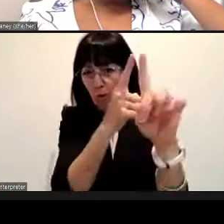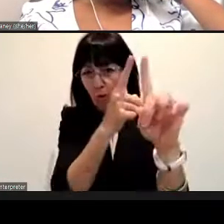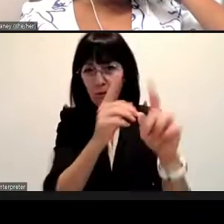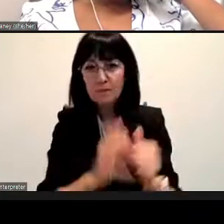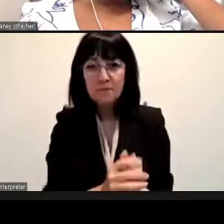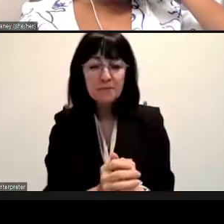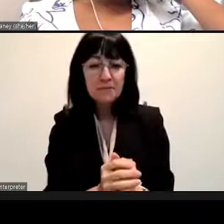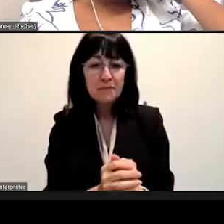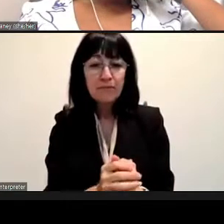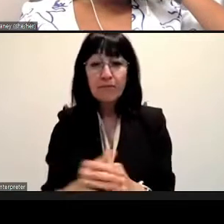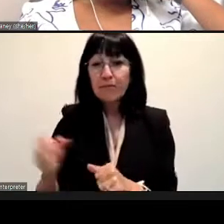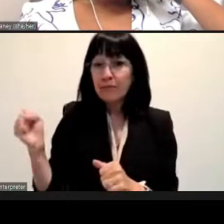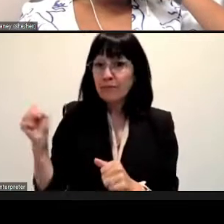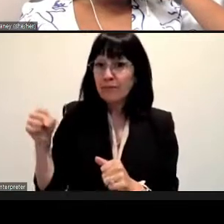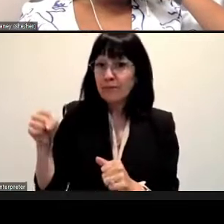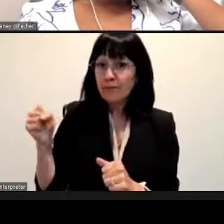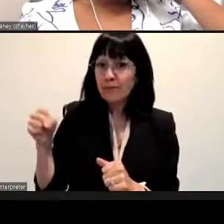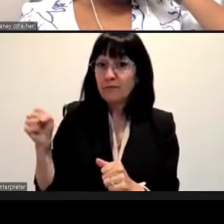So I think,